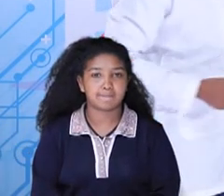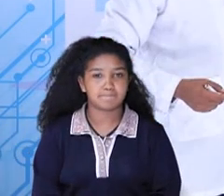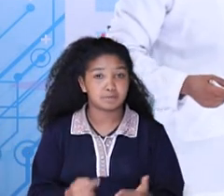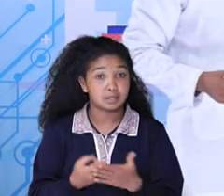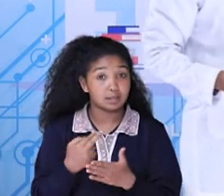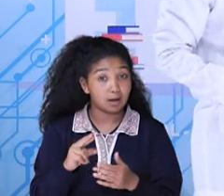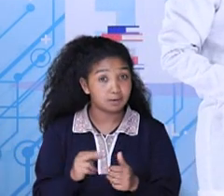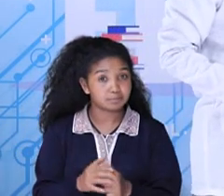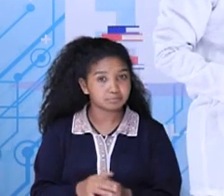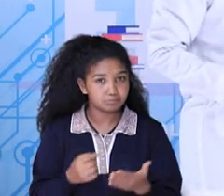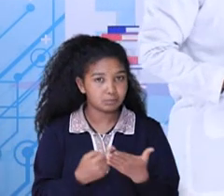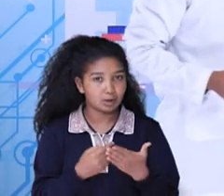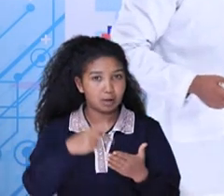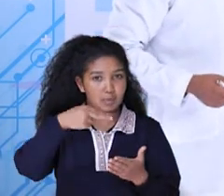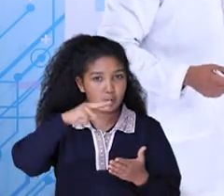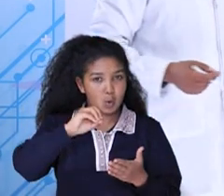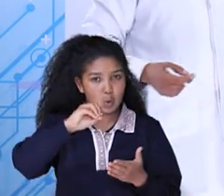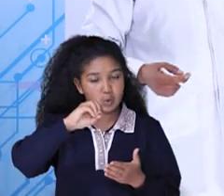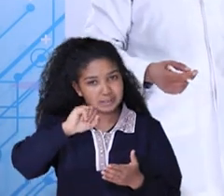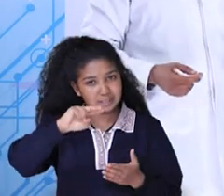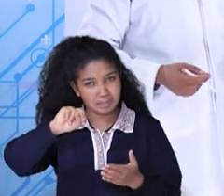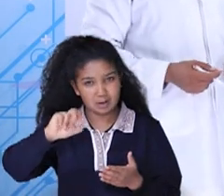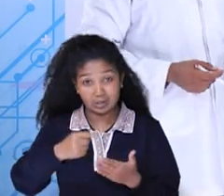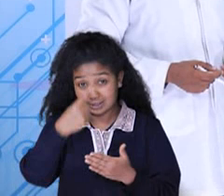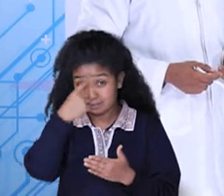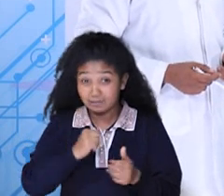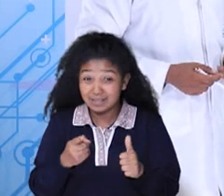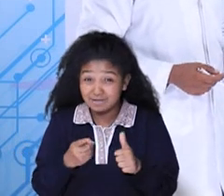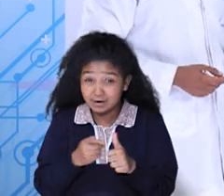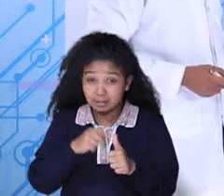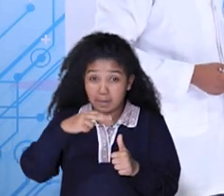These are prosimians, which are believed to be the first